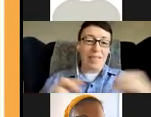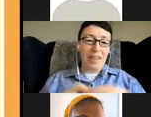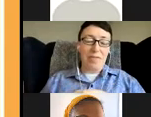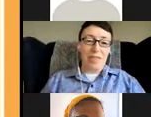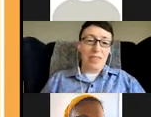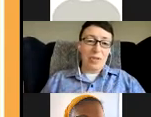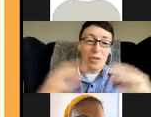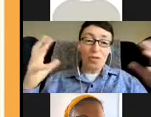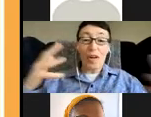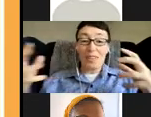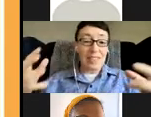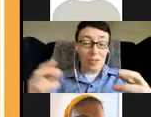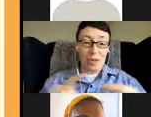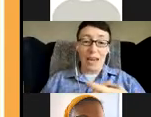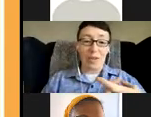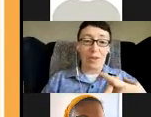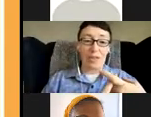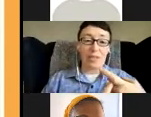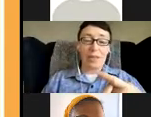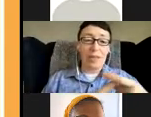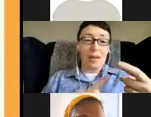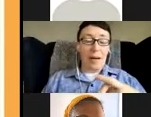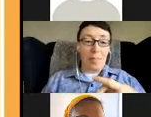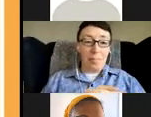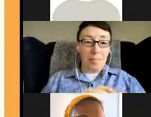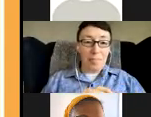tracking of infants who fall into these three categories